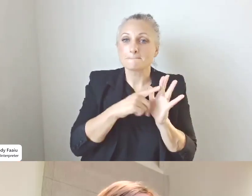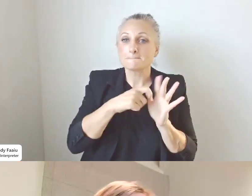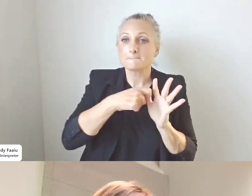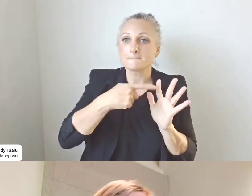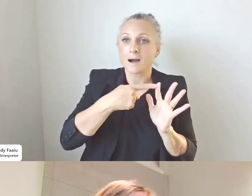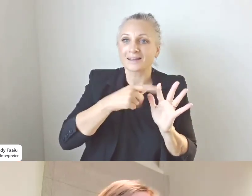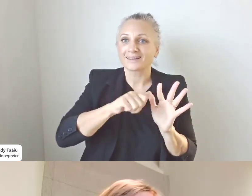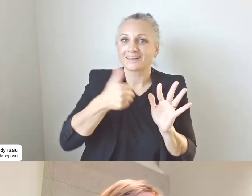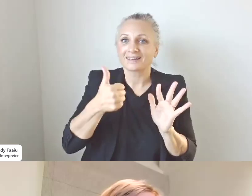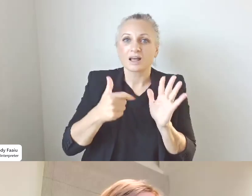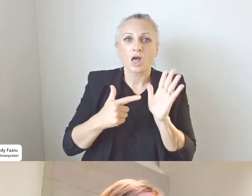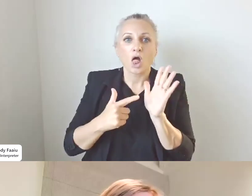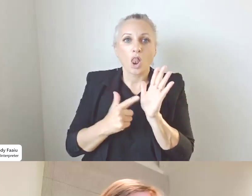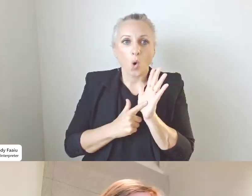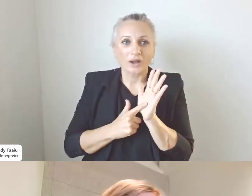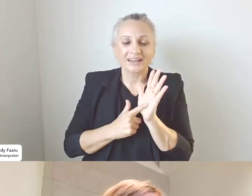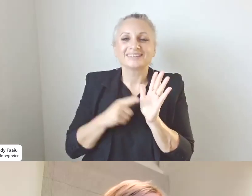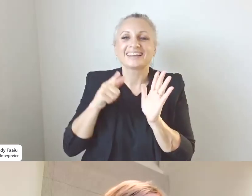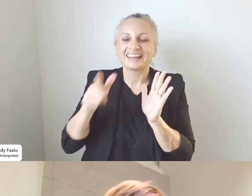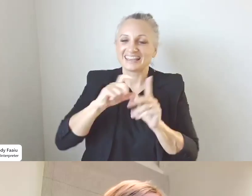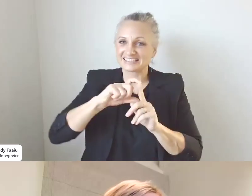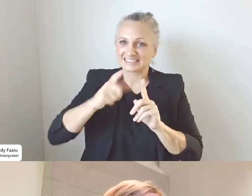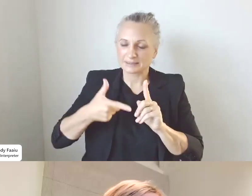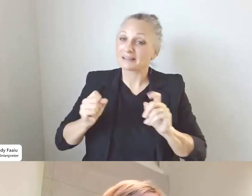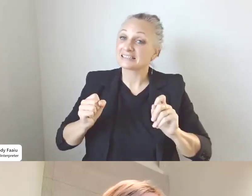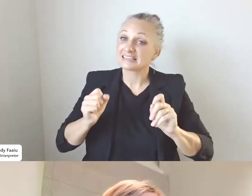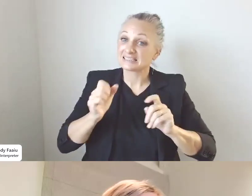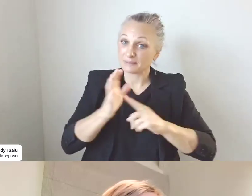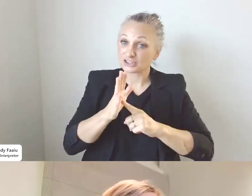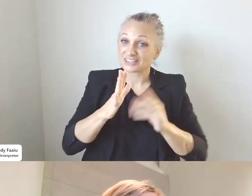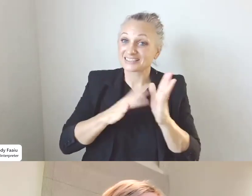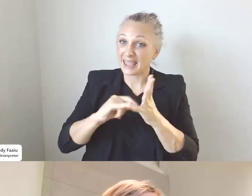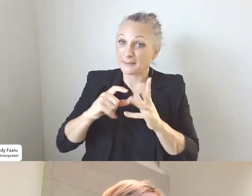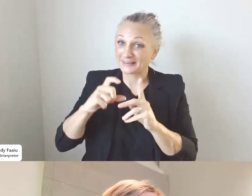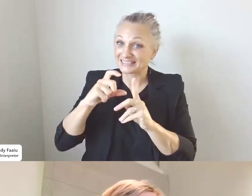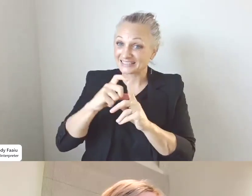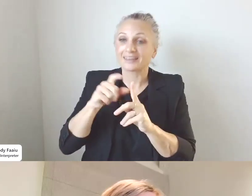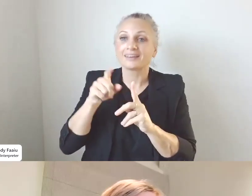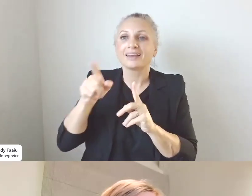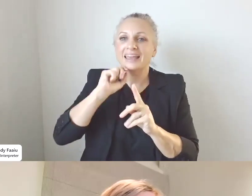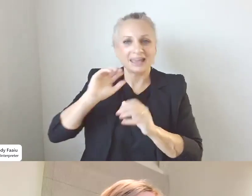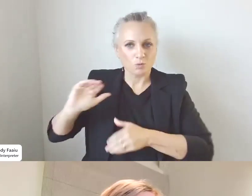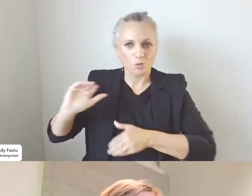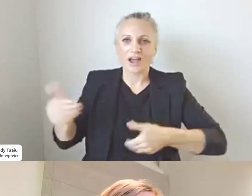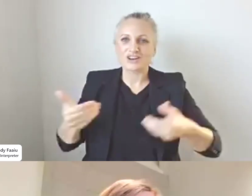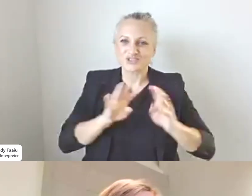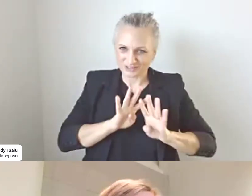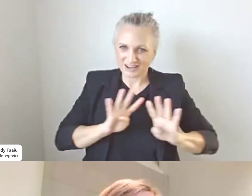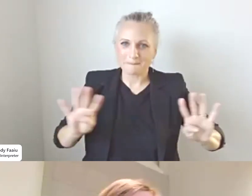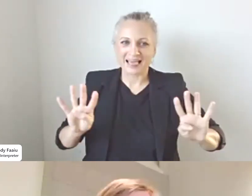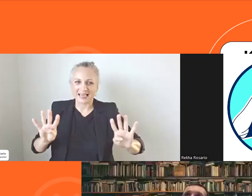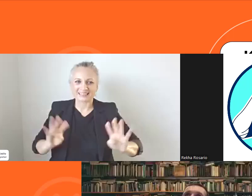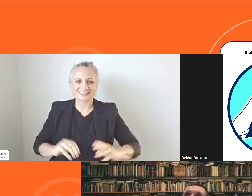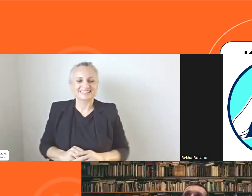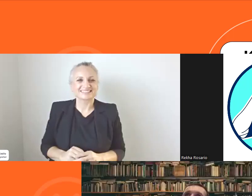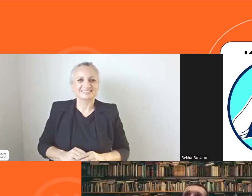accessibility specialist at the Ministry of Social Development, and Mike will introduce the panelists. Morning,